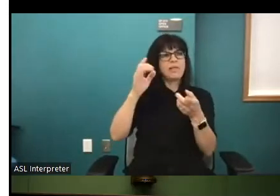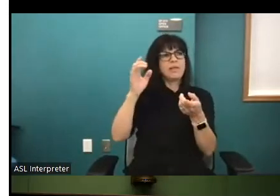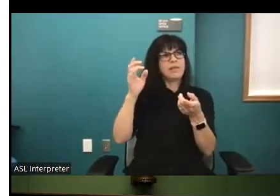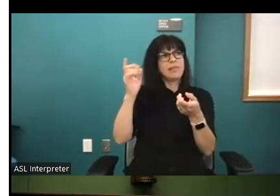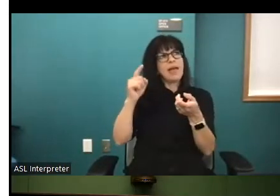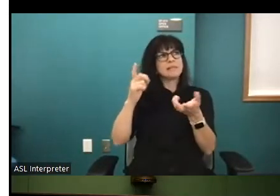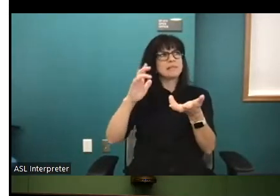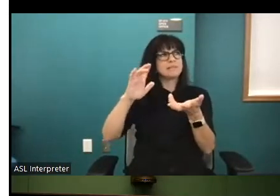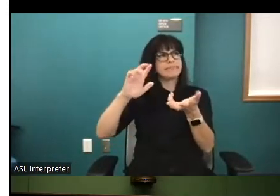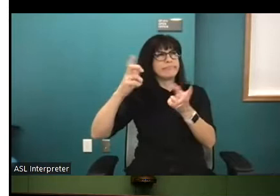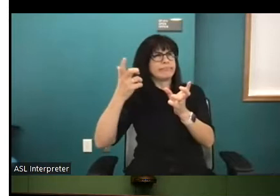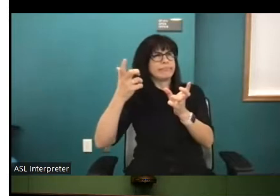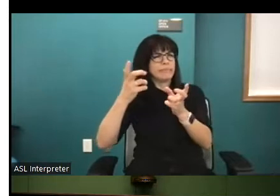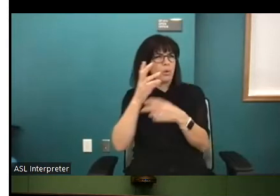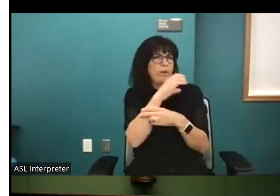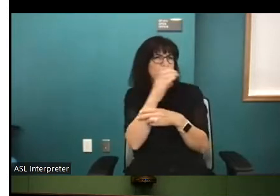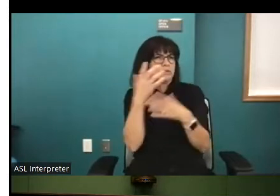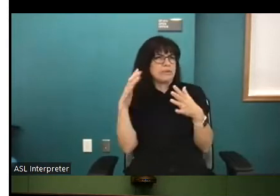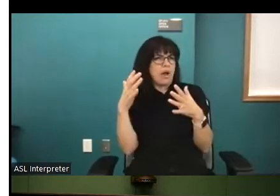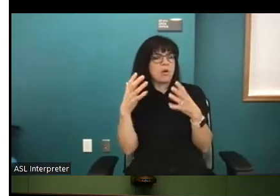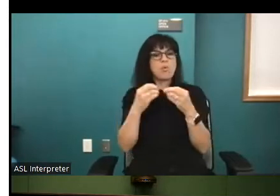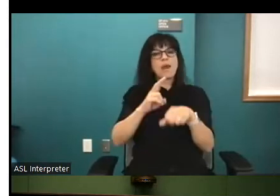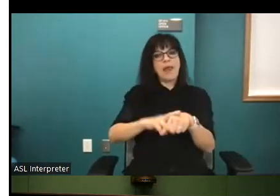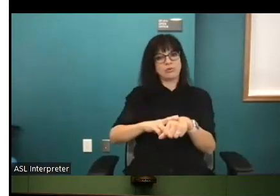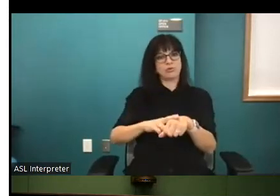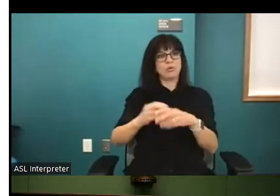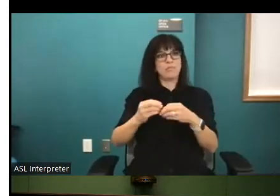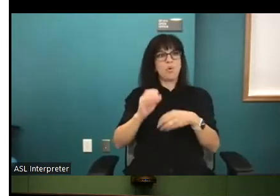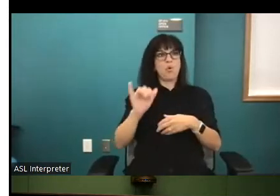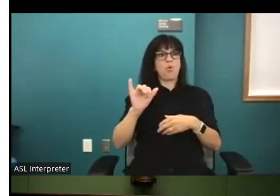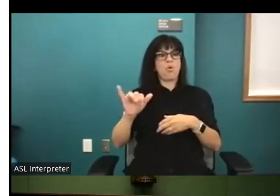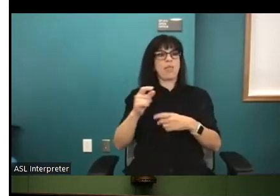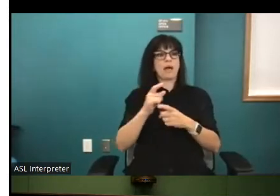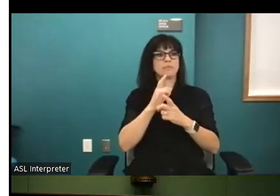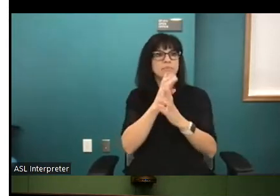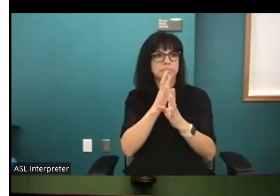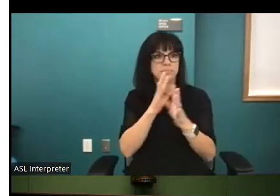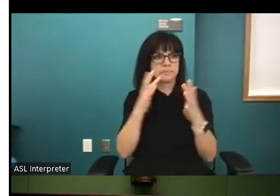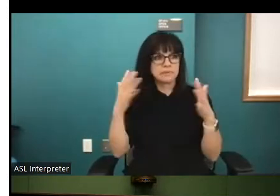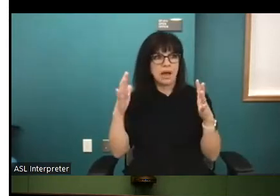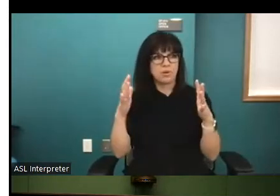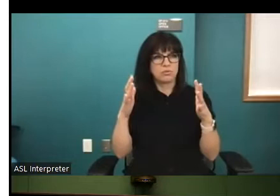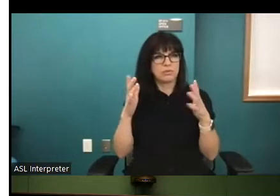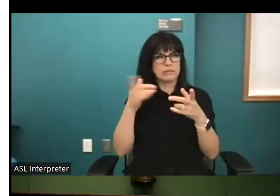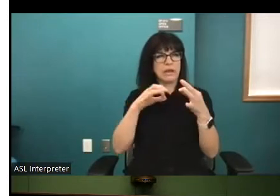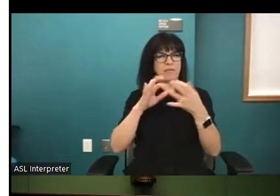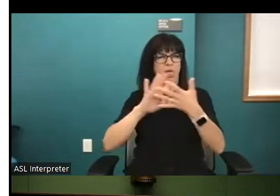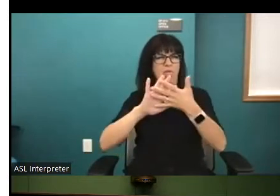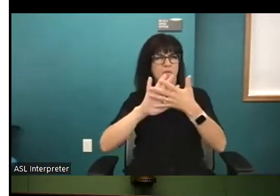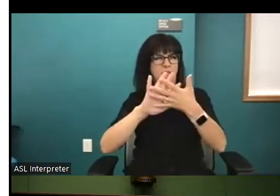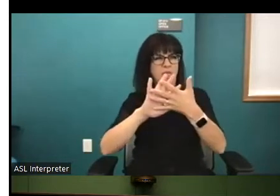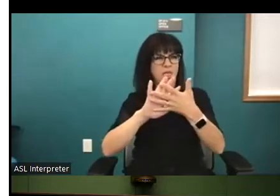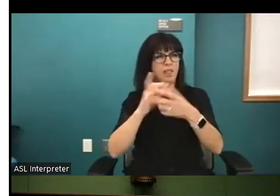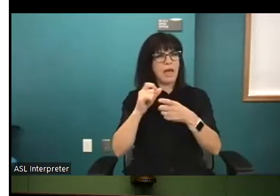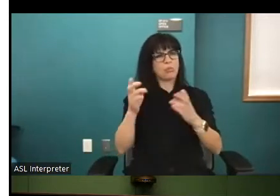be. It'll just be more natural and it'll sound more like speech rather than like a